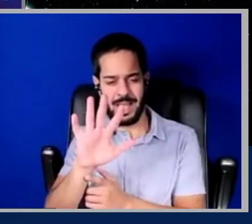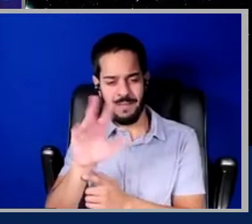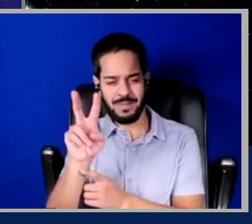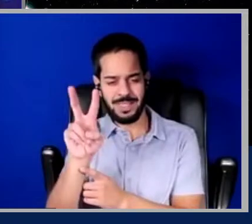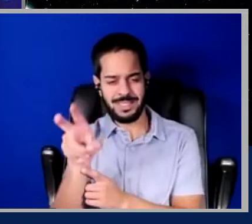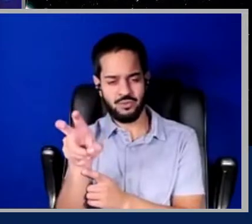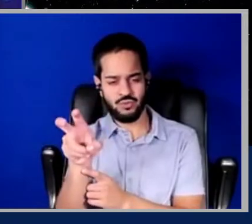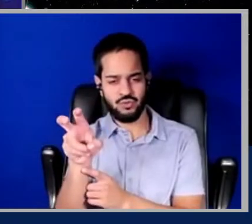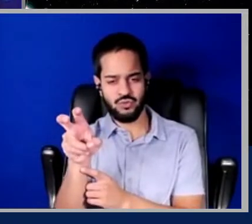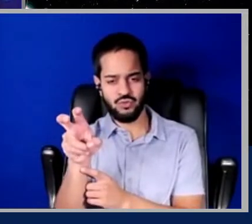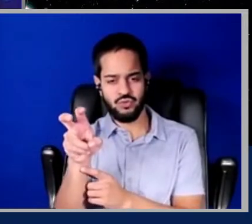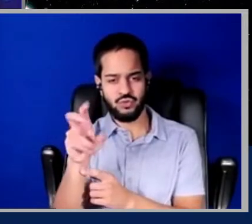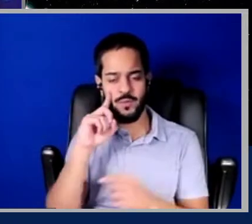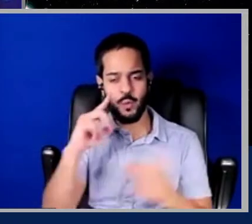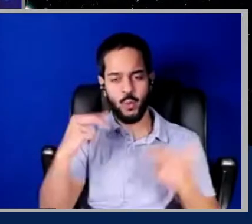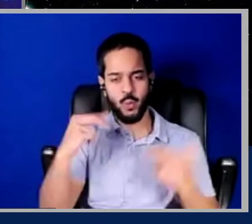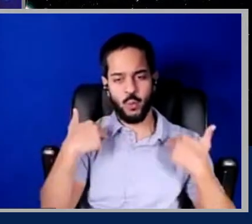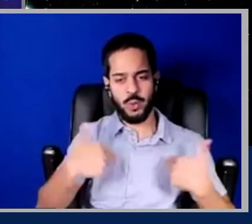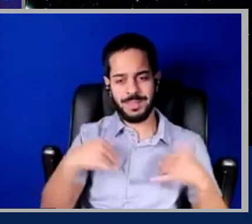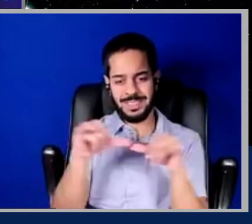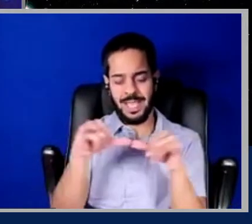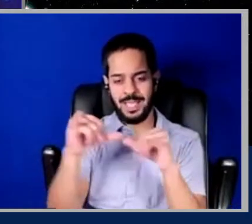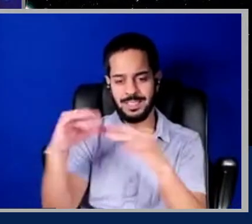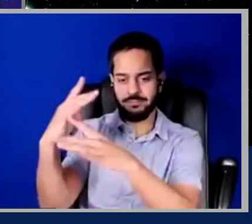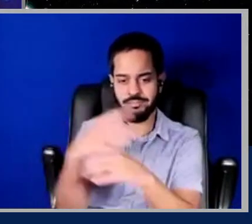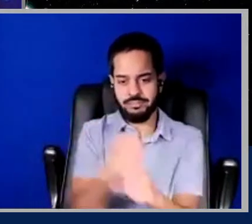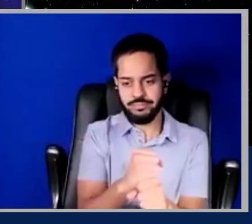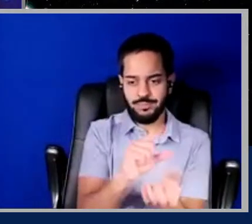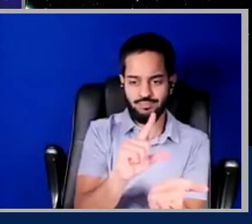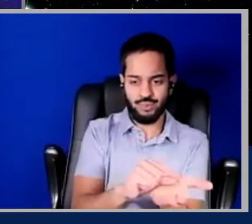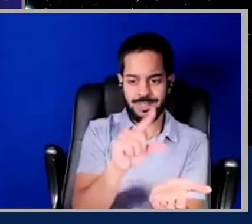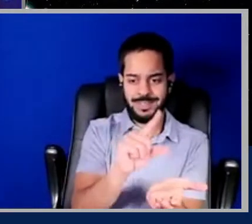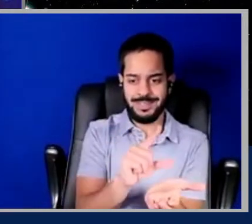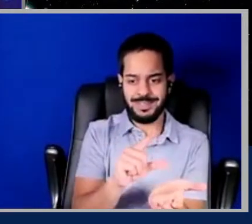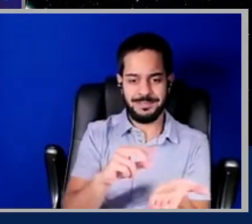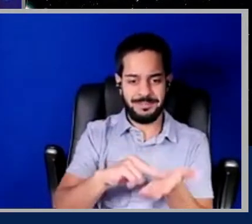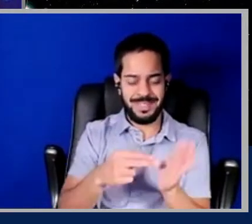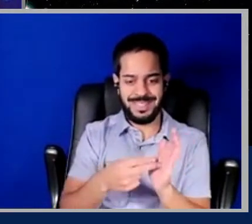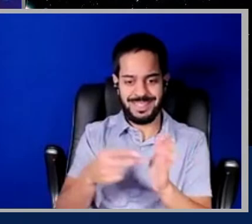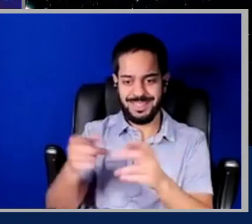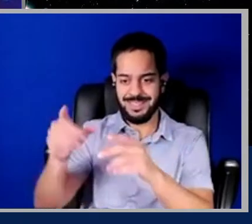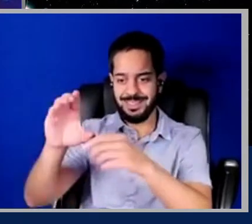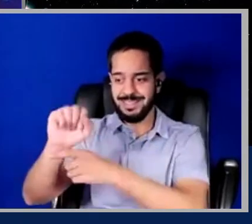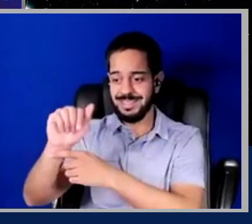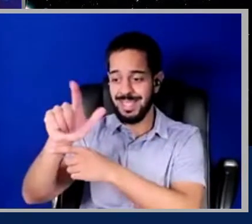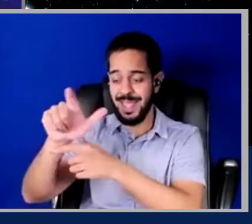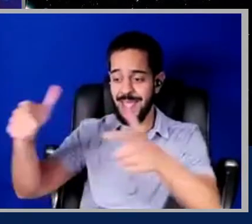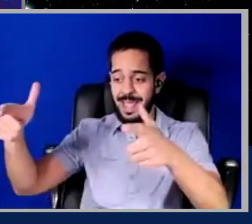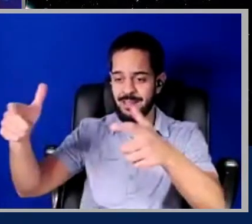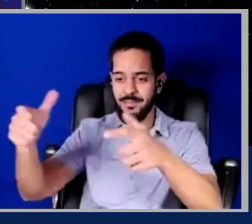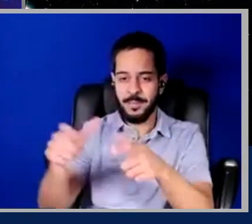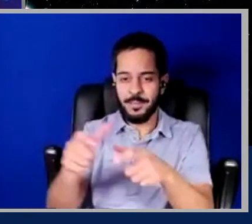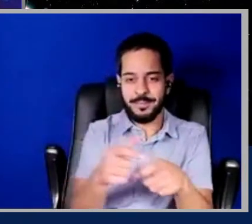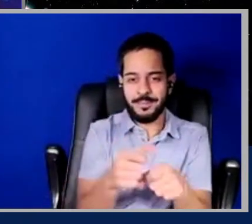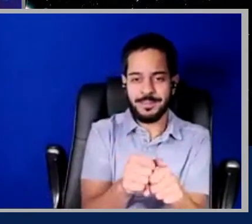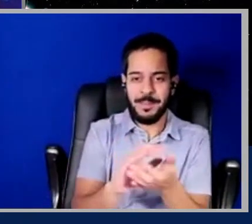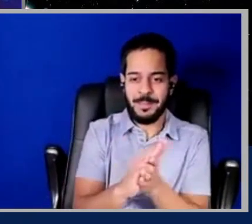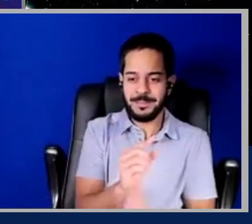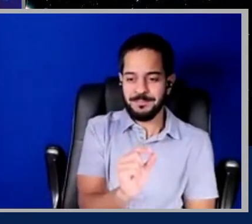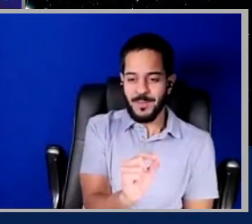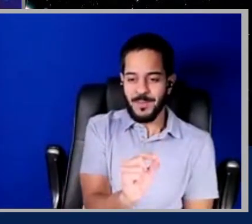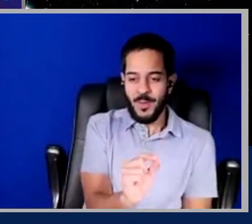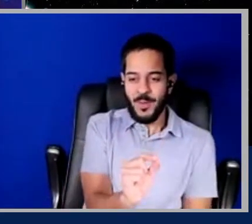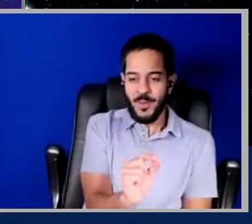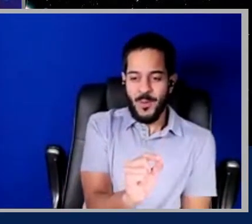inches, I think, in human size. So obviously scaled way, way down. Very, very tiny, tiny, a little blip on what the